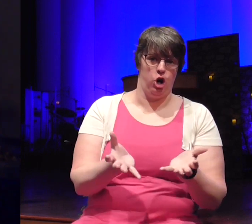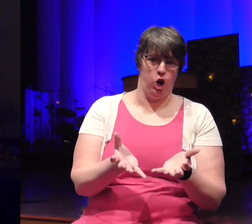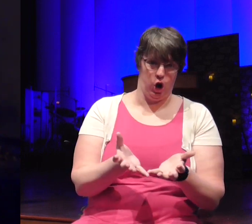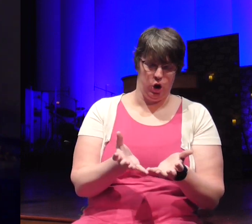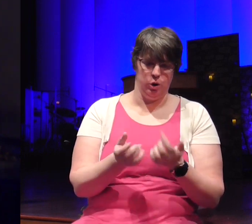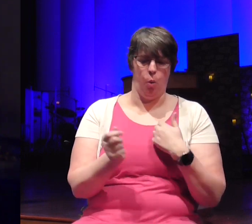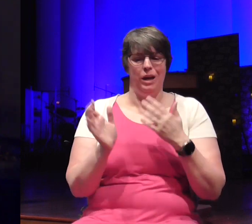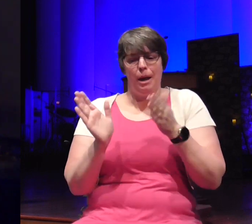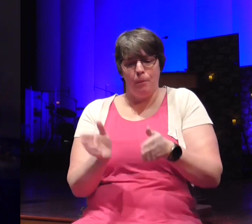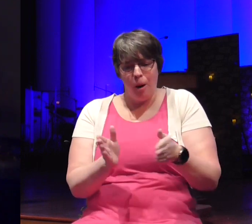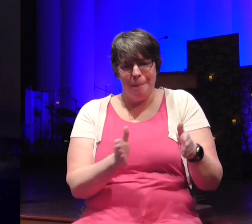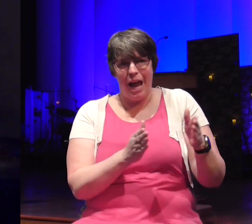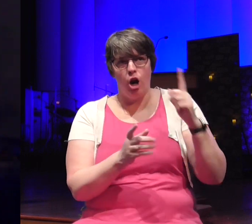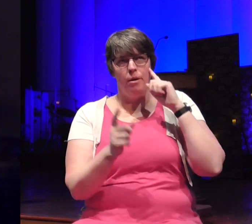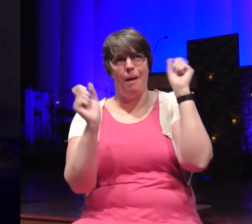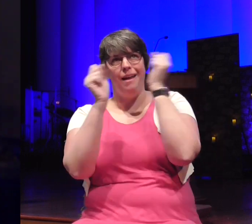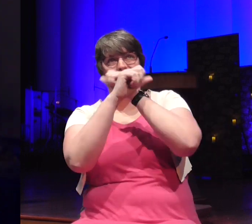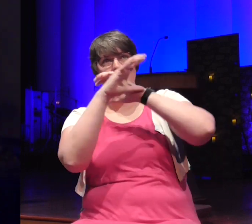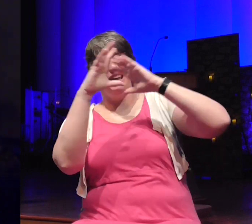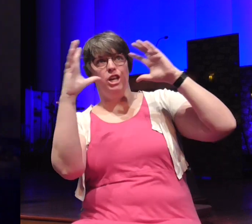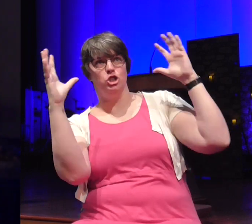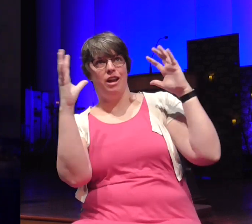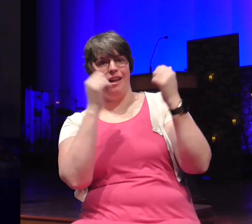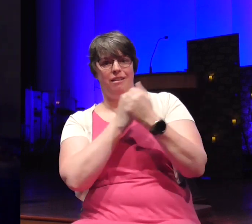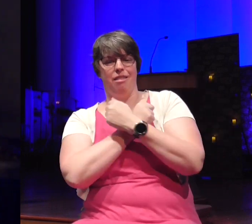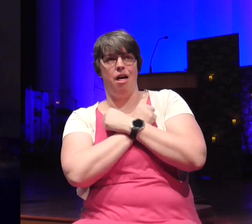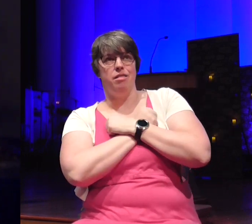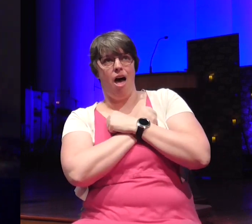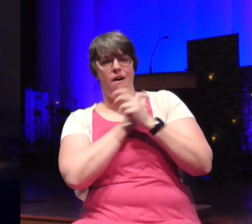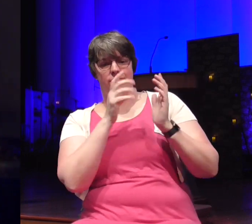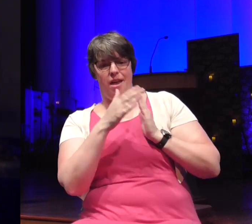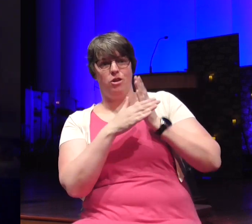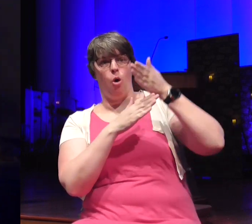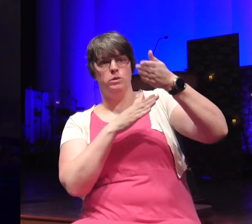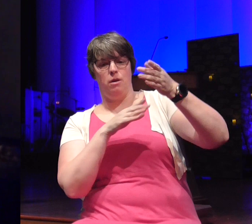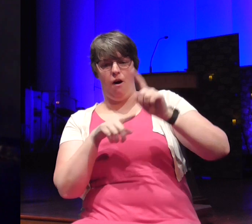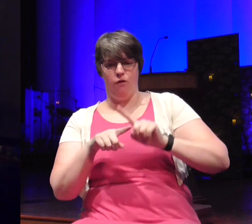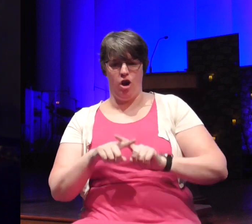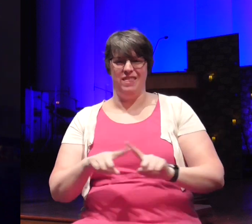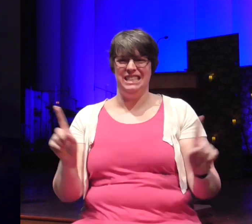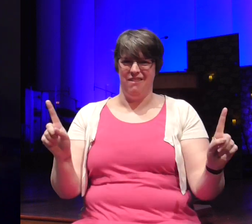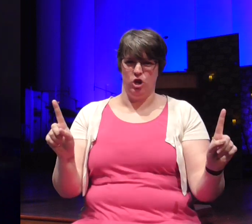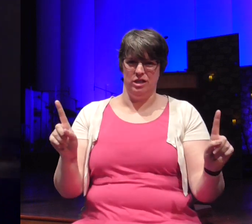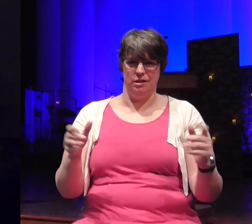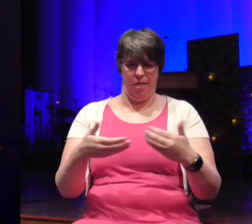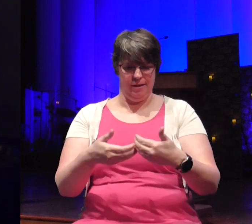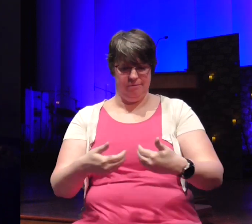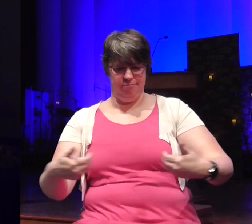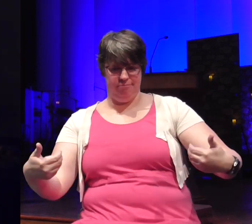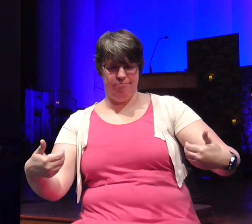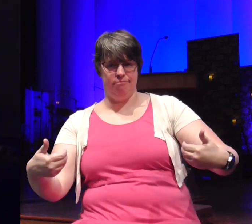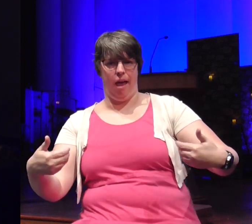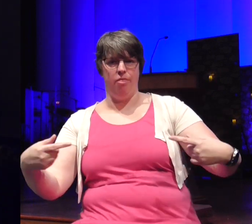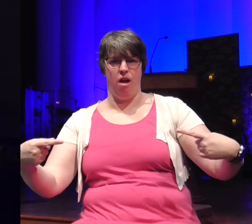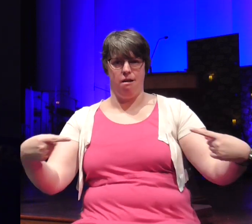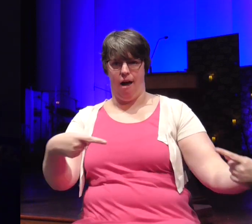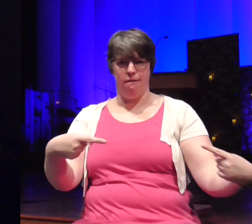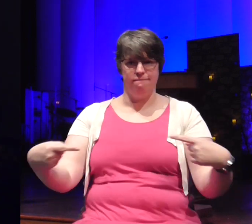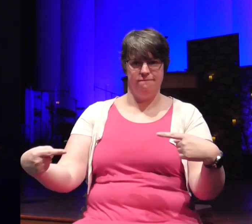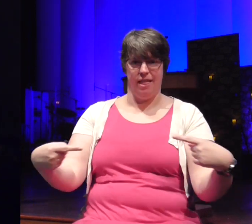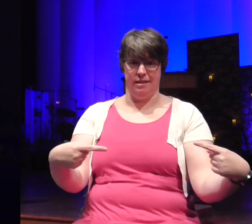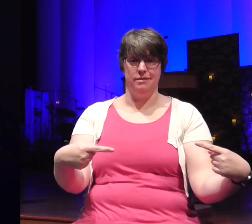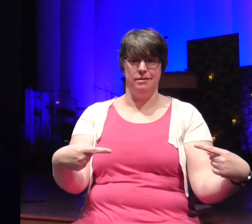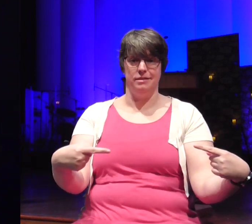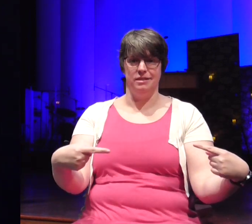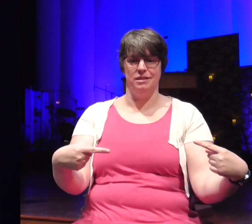envisioning the love that transcends the differences and the conflicts, and that